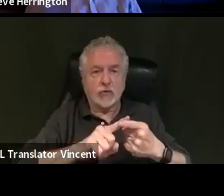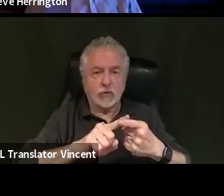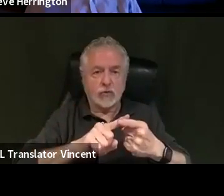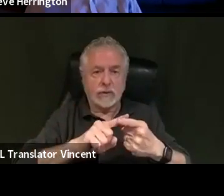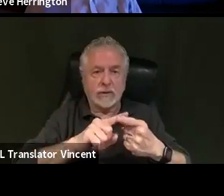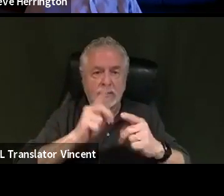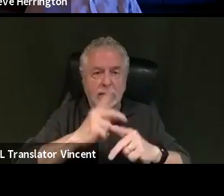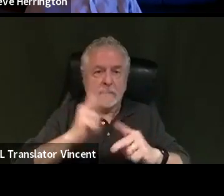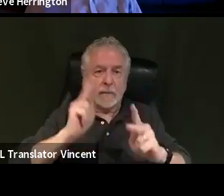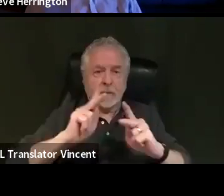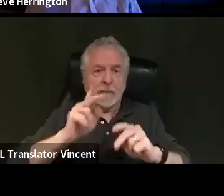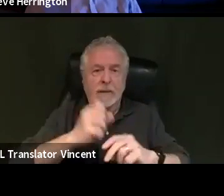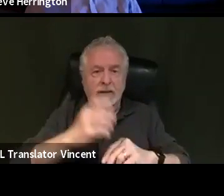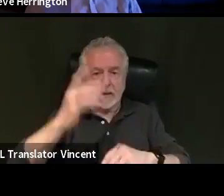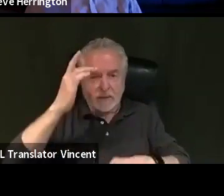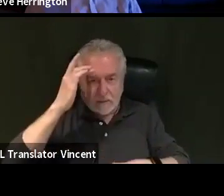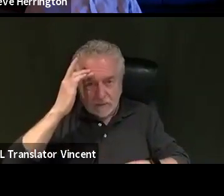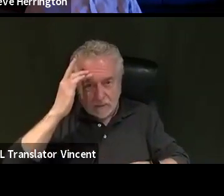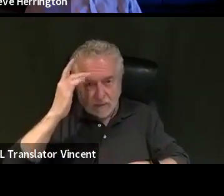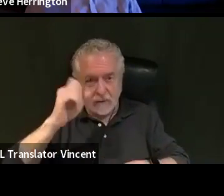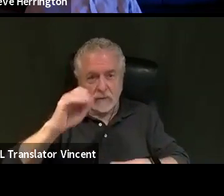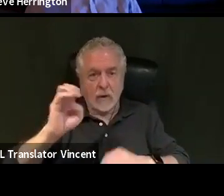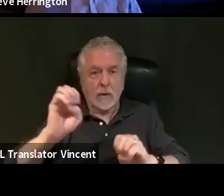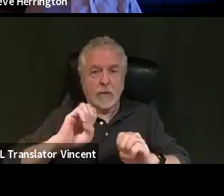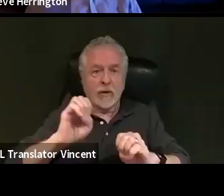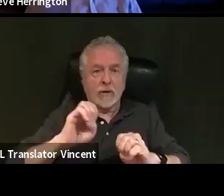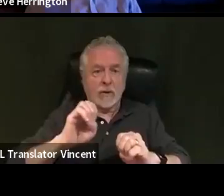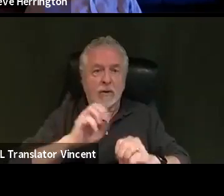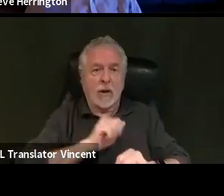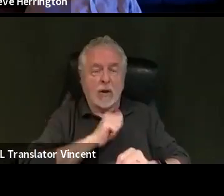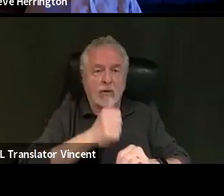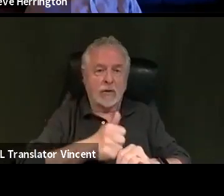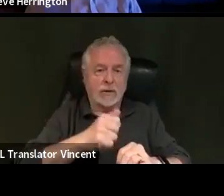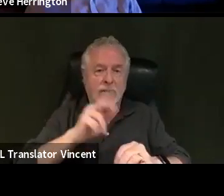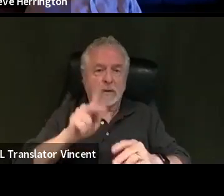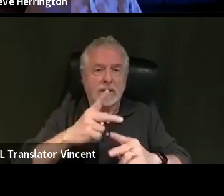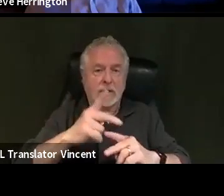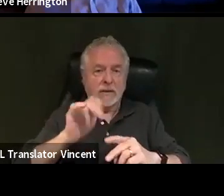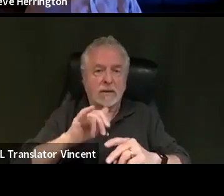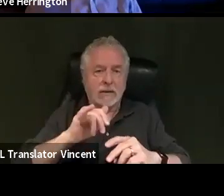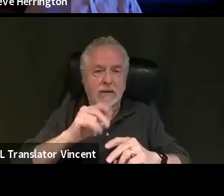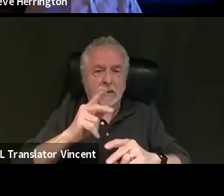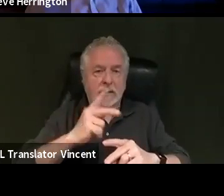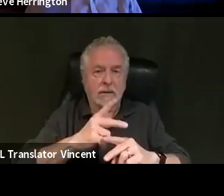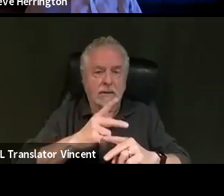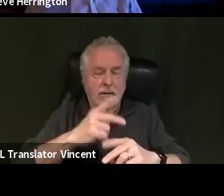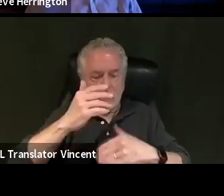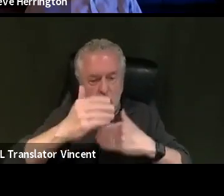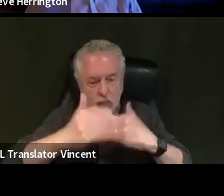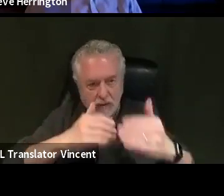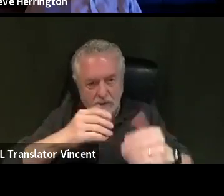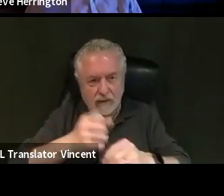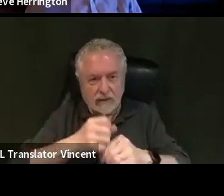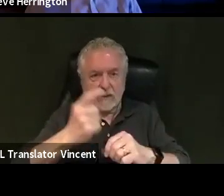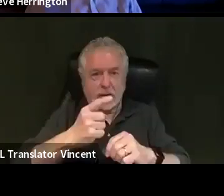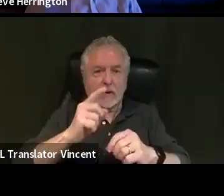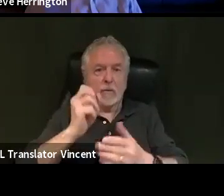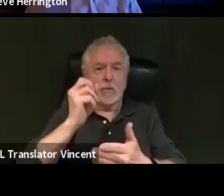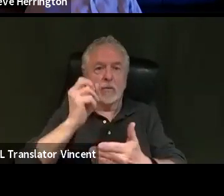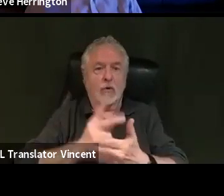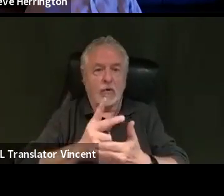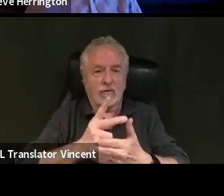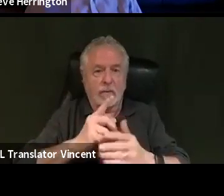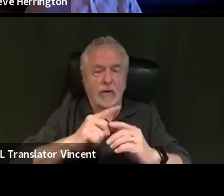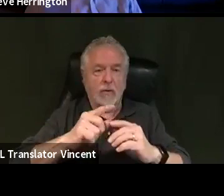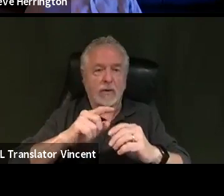to keep people from getting sick. So emergency use authorization is kind of like speaking in the process of getting something approved.